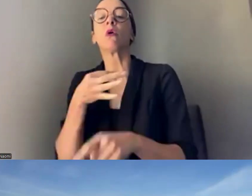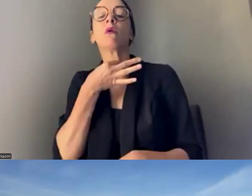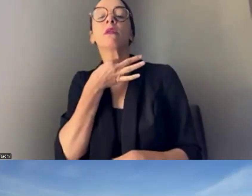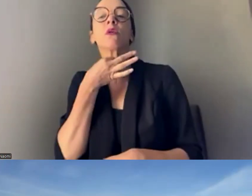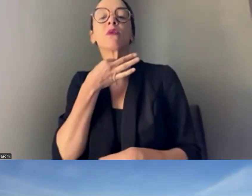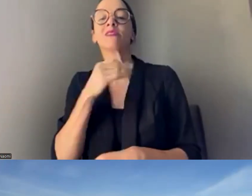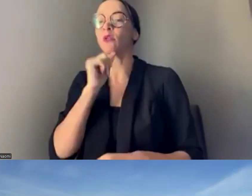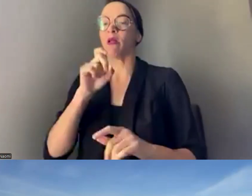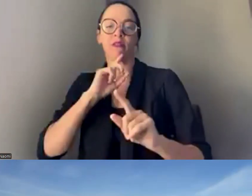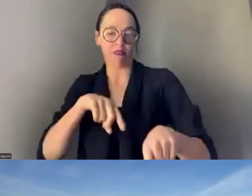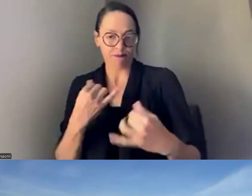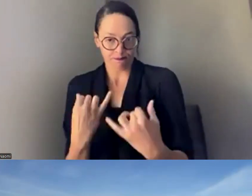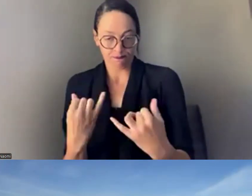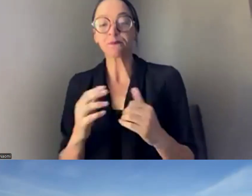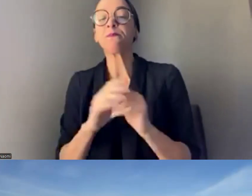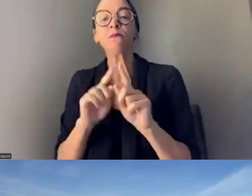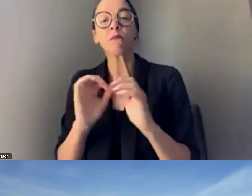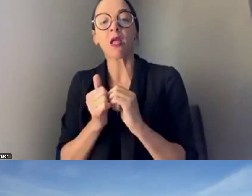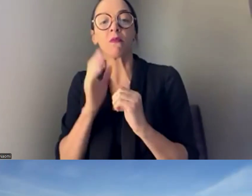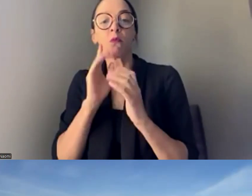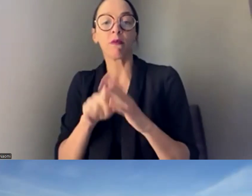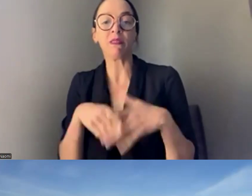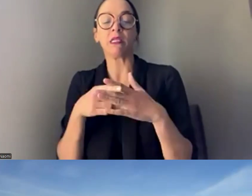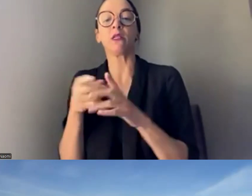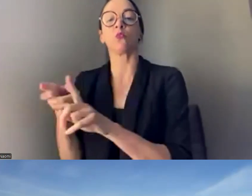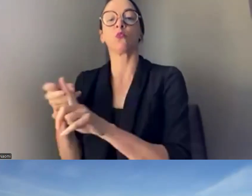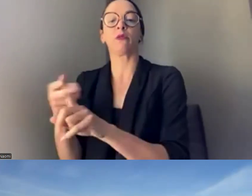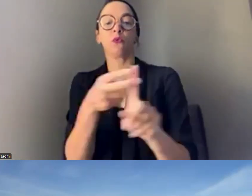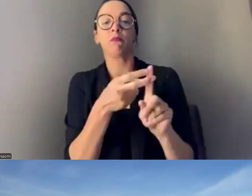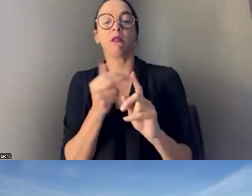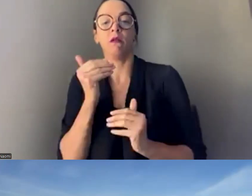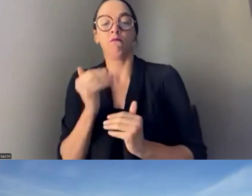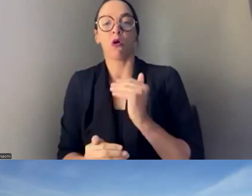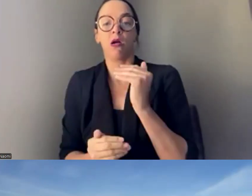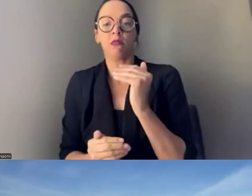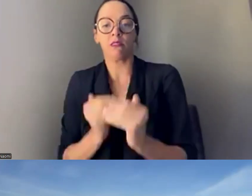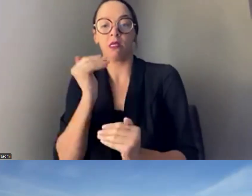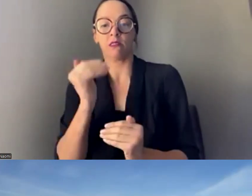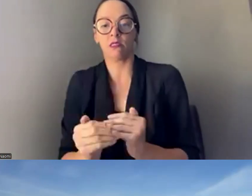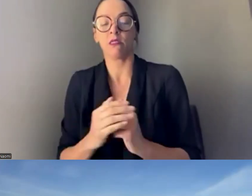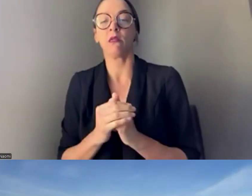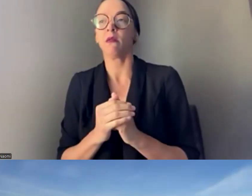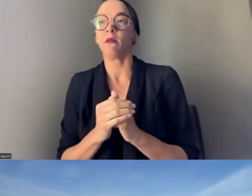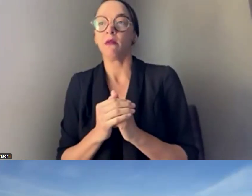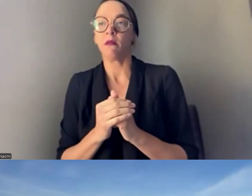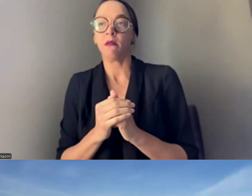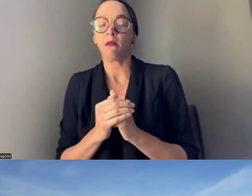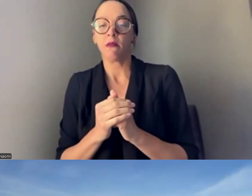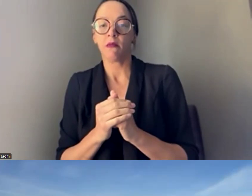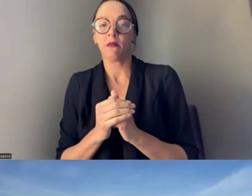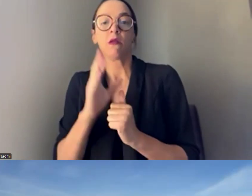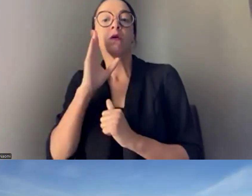they begin the recruitment process? Will they consider diversity? I'm talking